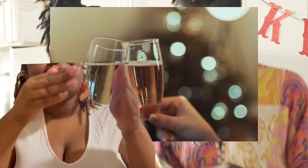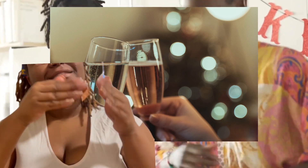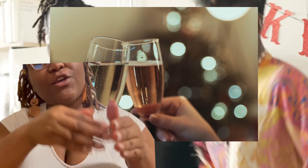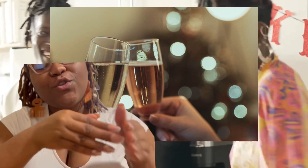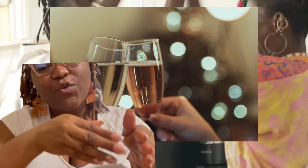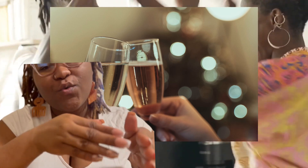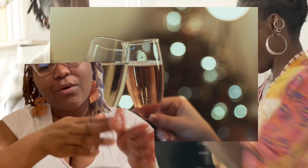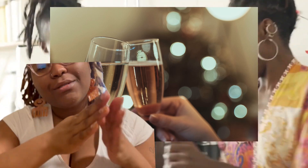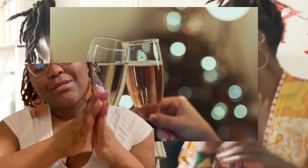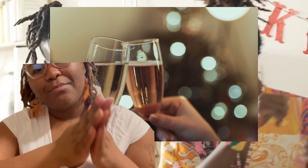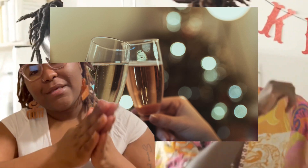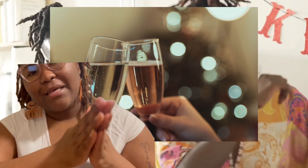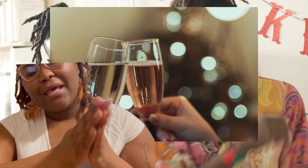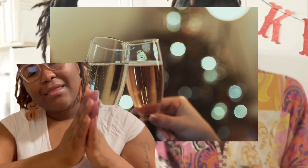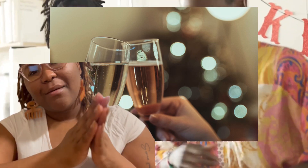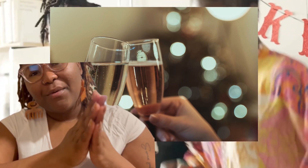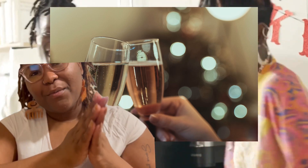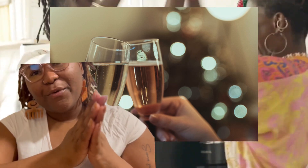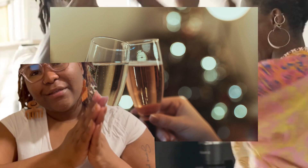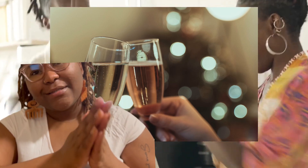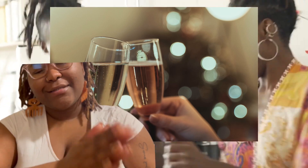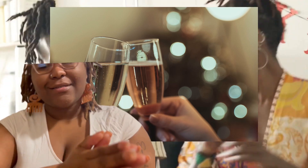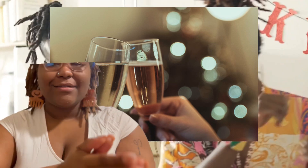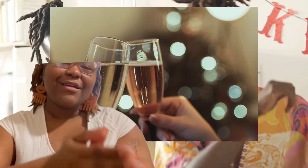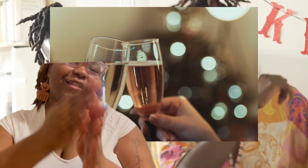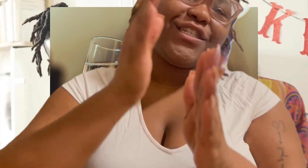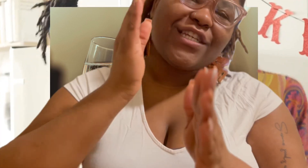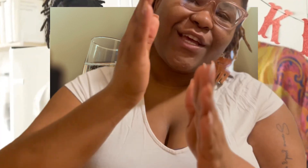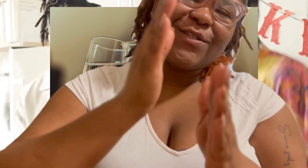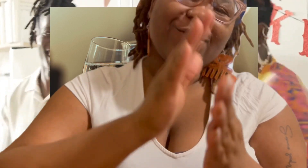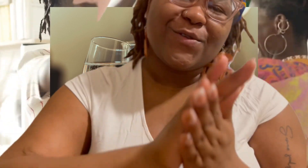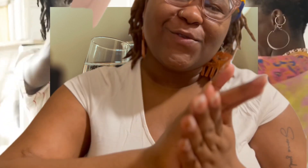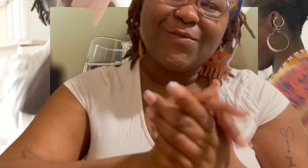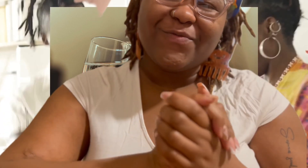and continue to be the blueprint.